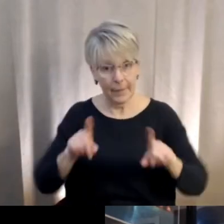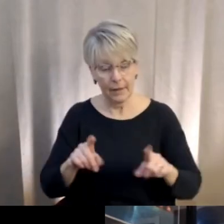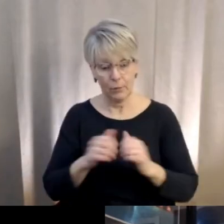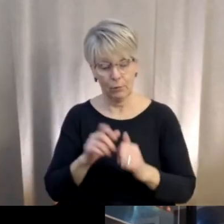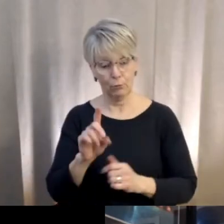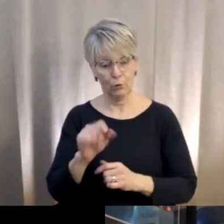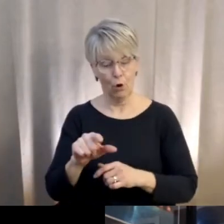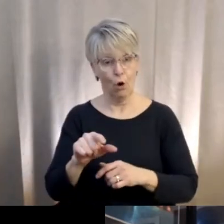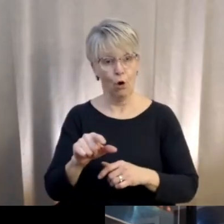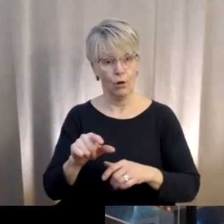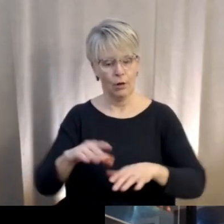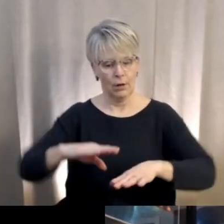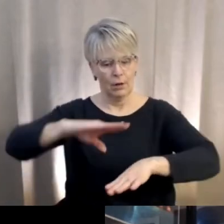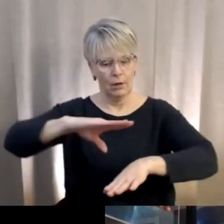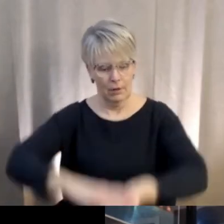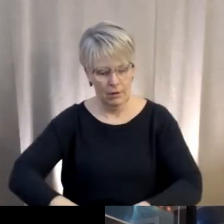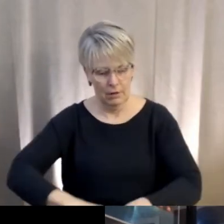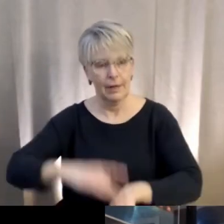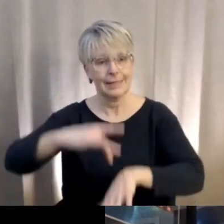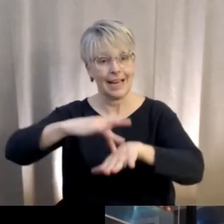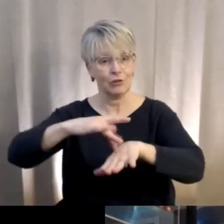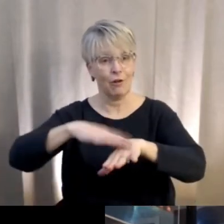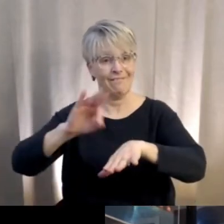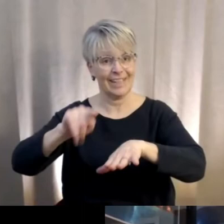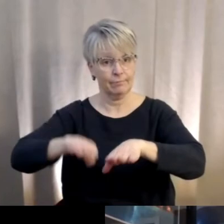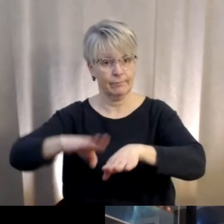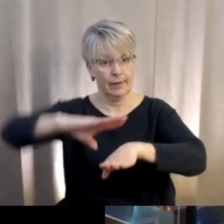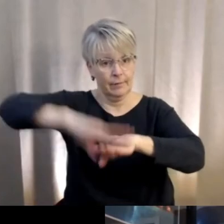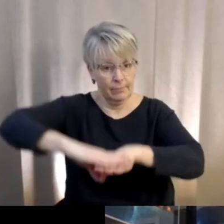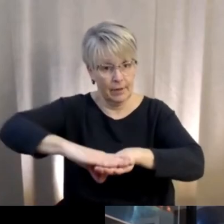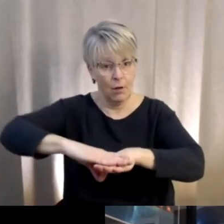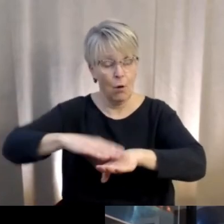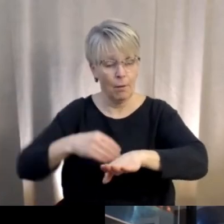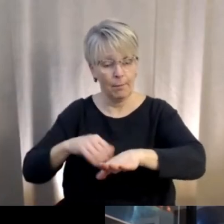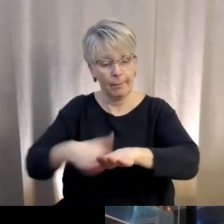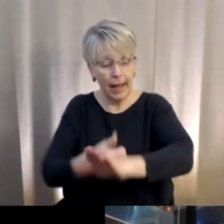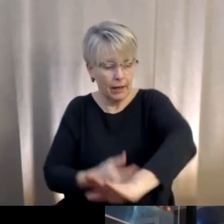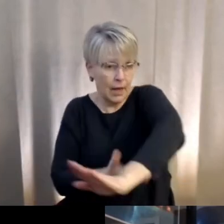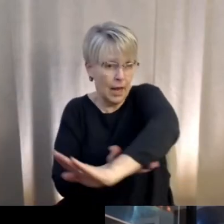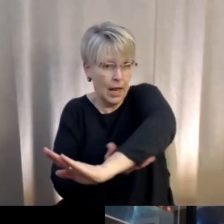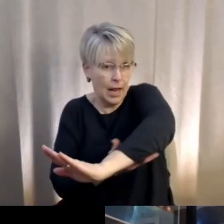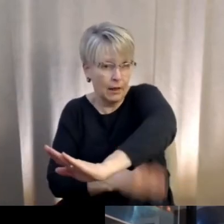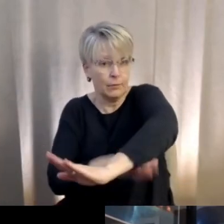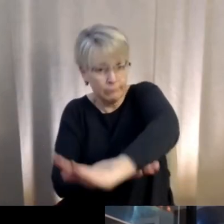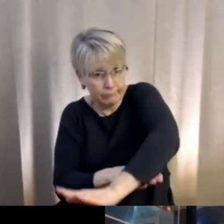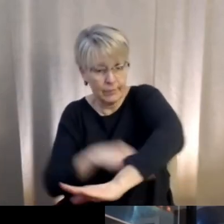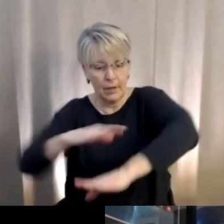dog grounding, just being touching your feet and the back of your legs or laying on feet, it can like reduce the